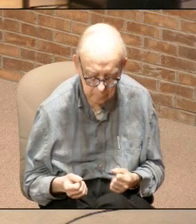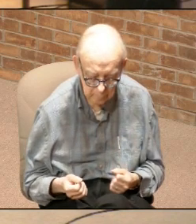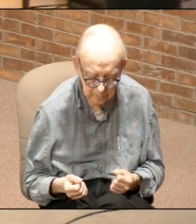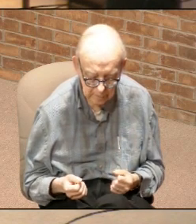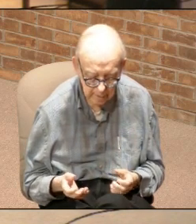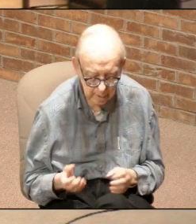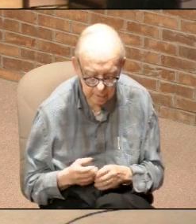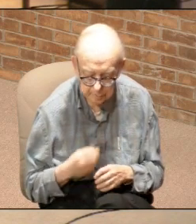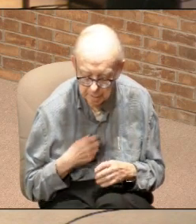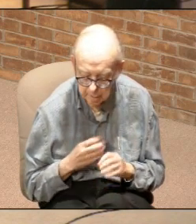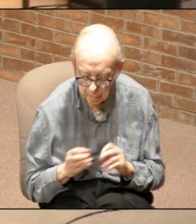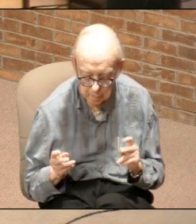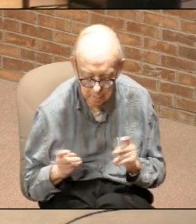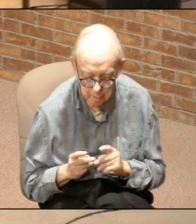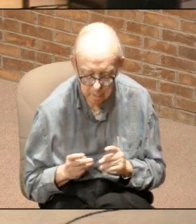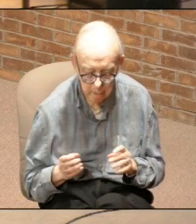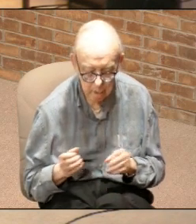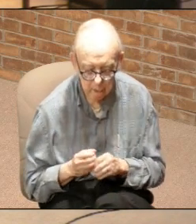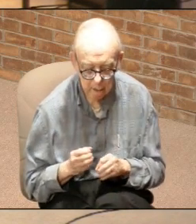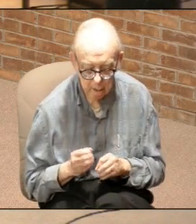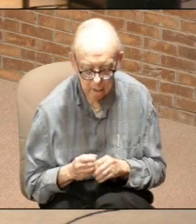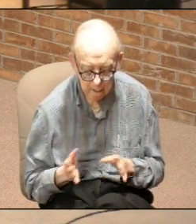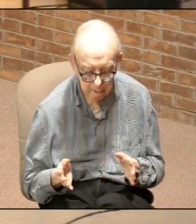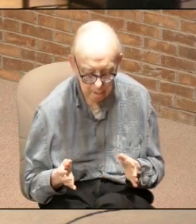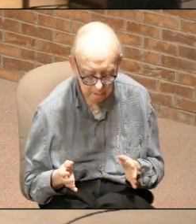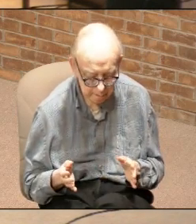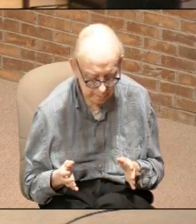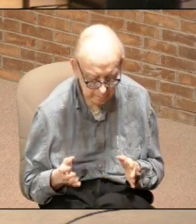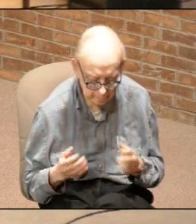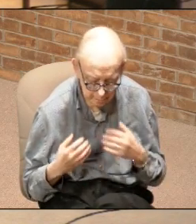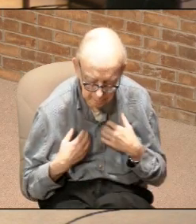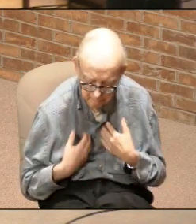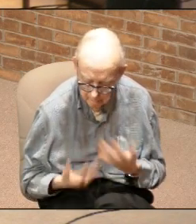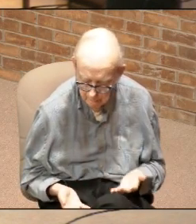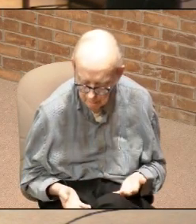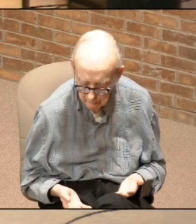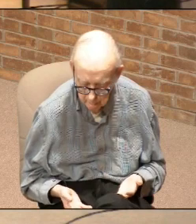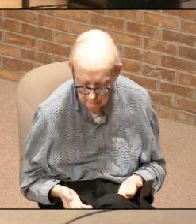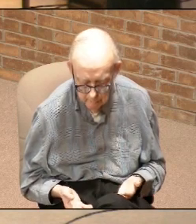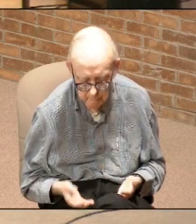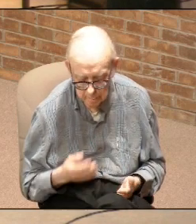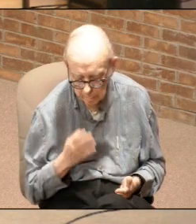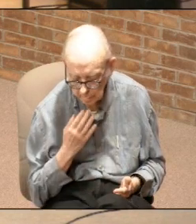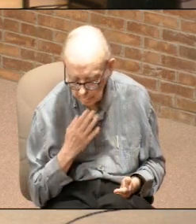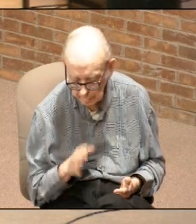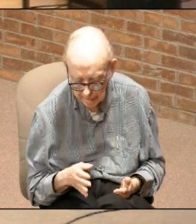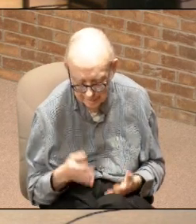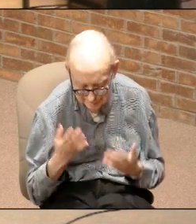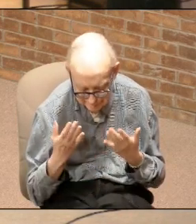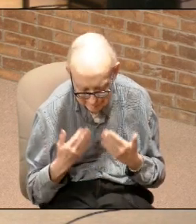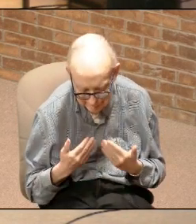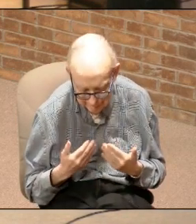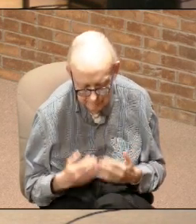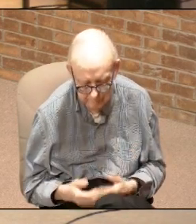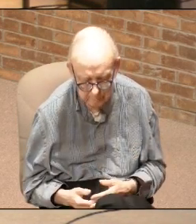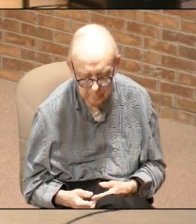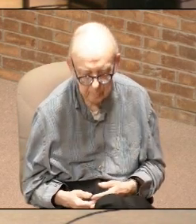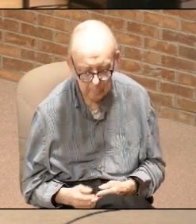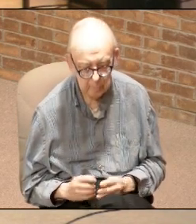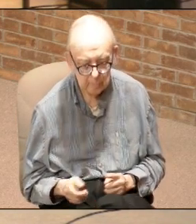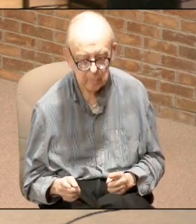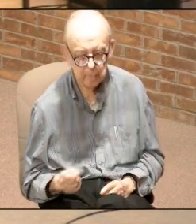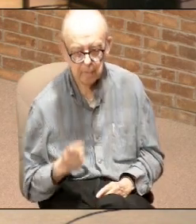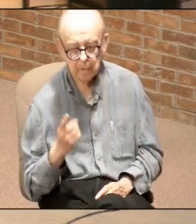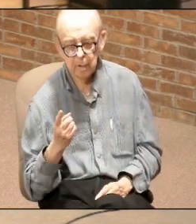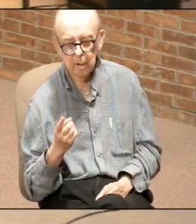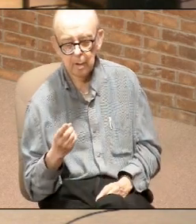nowhere it gets me wore out tired beat down mad angry and sad but